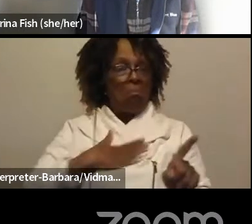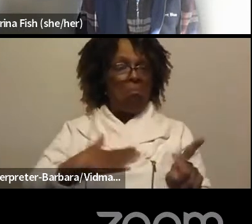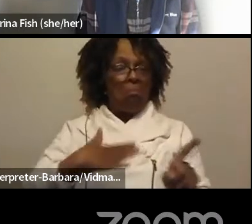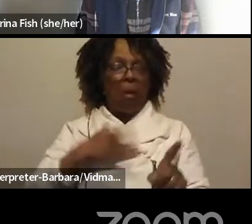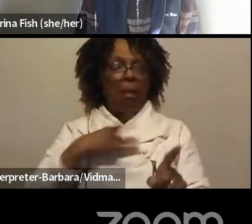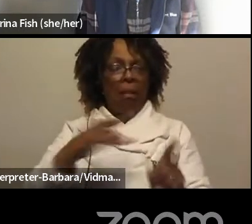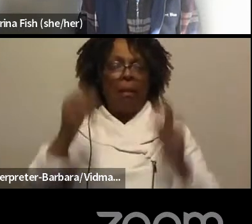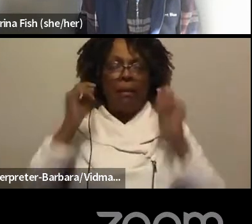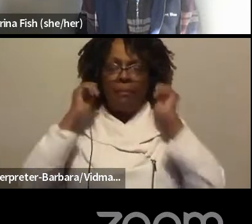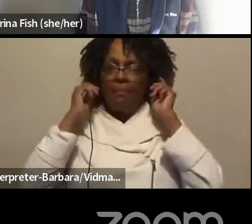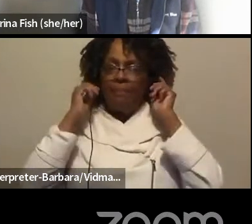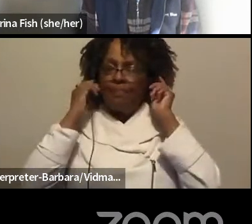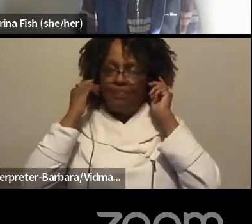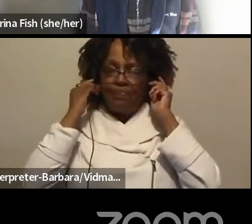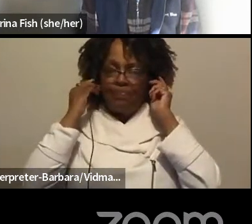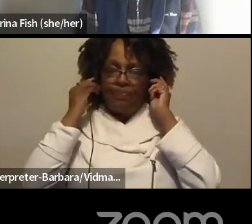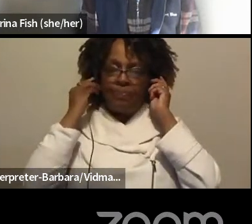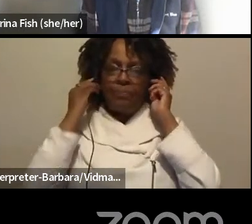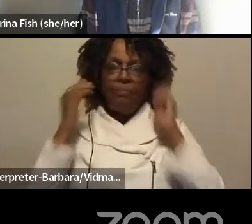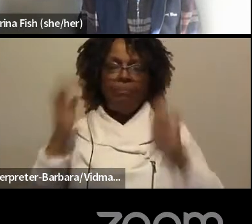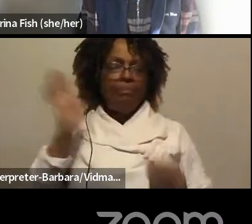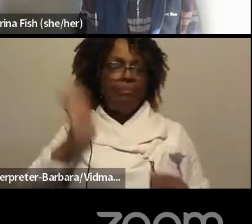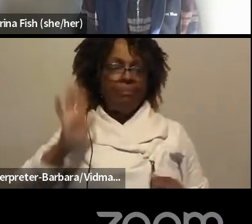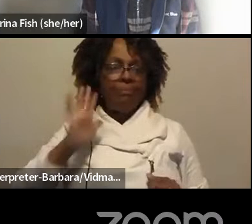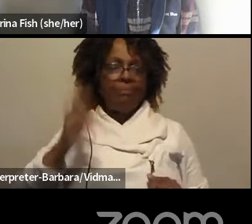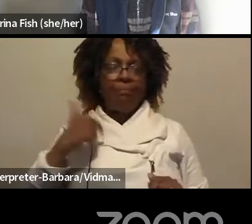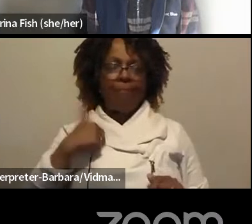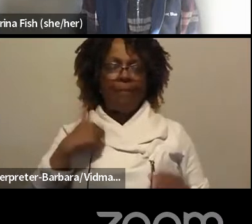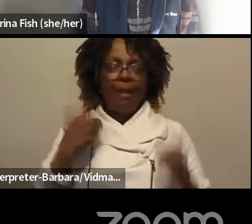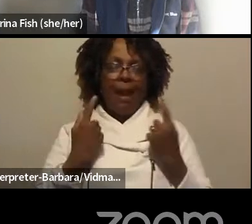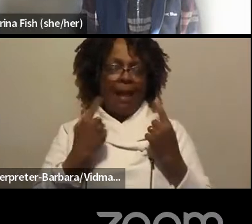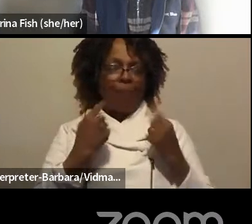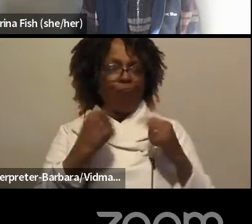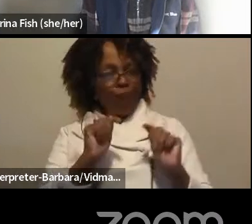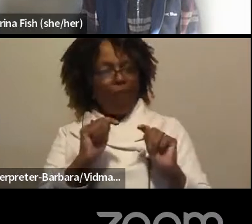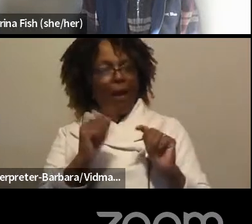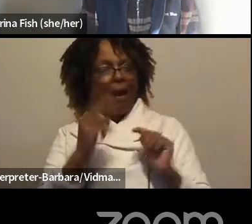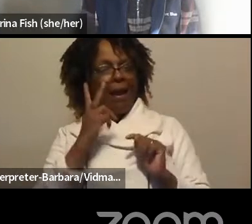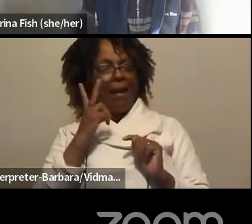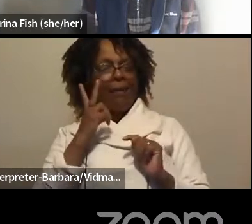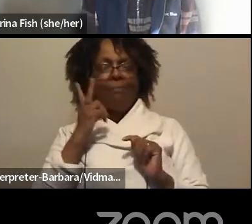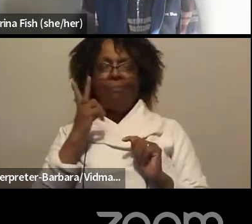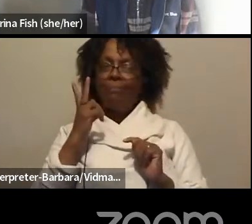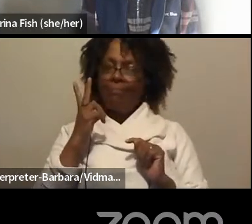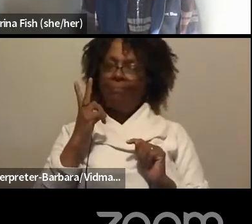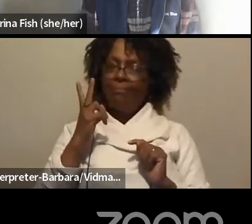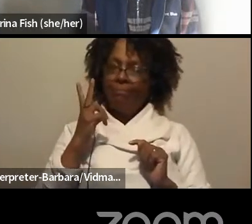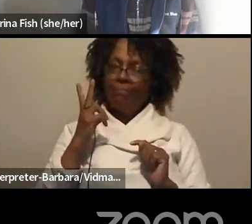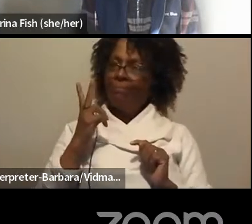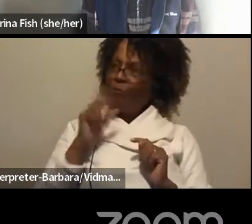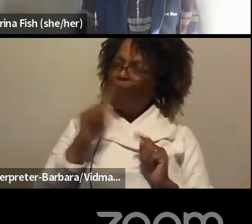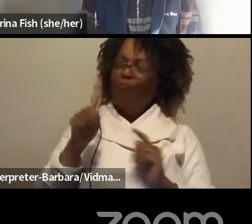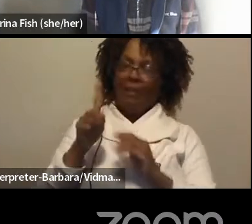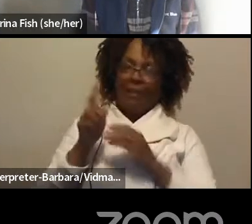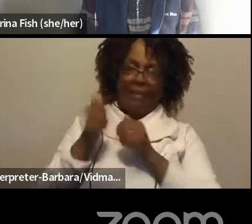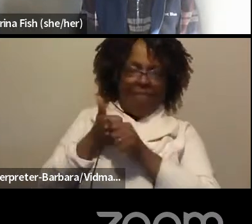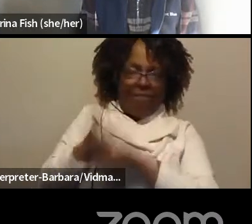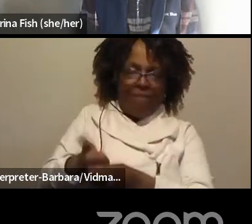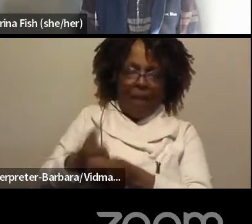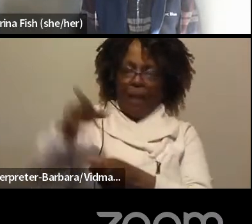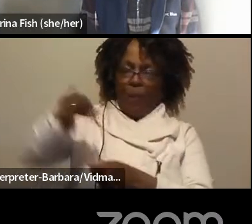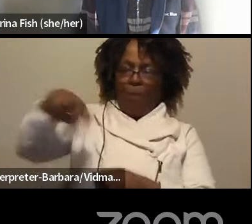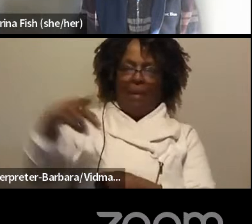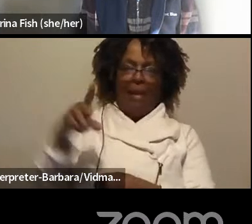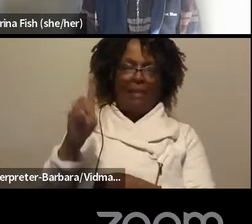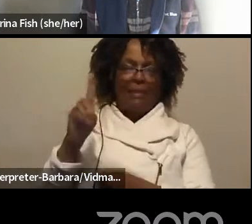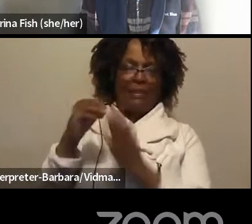awesome. I 2 weeks ago tried to see if I could do this PhD student life like a 9 to 5 and see what happens